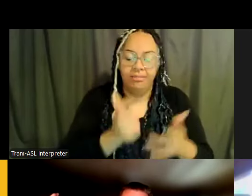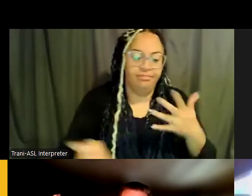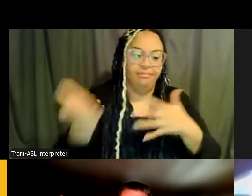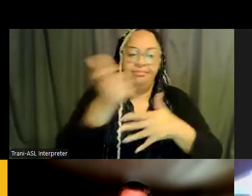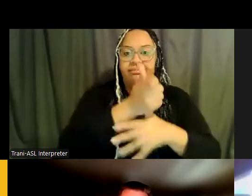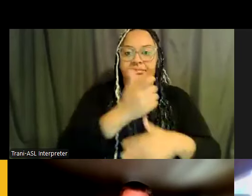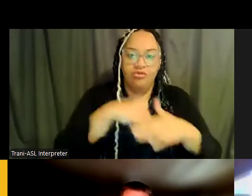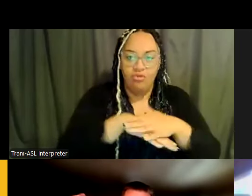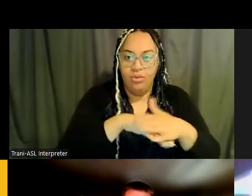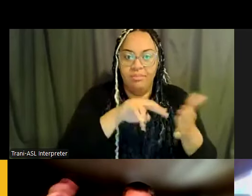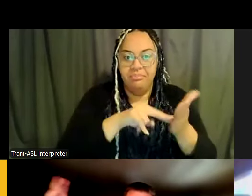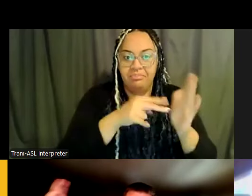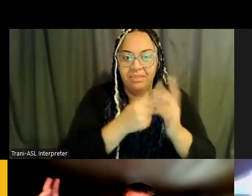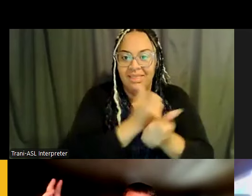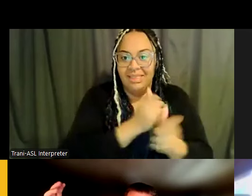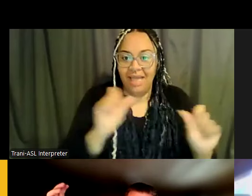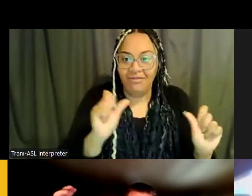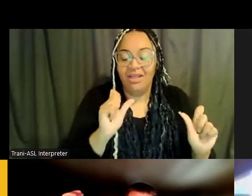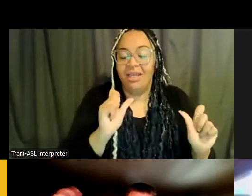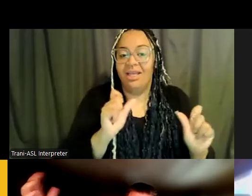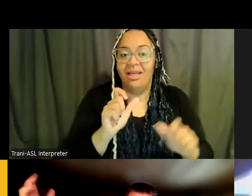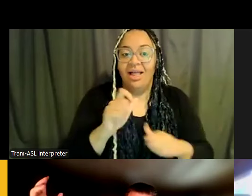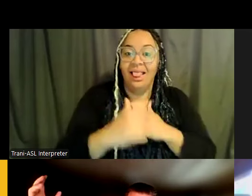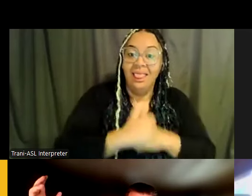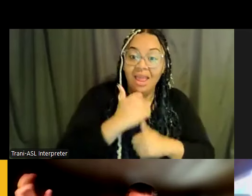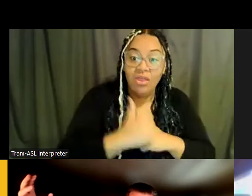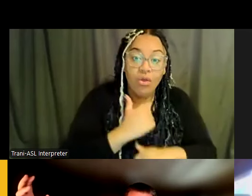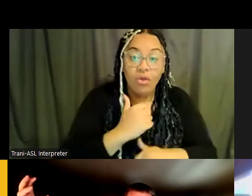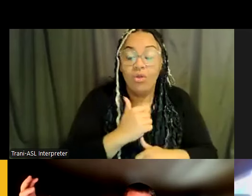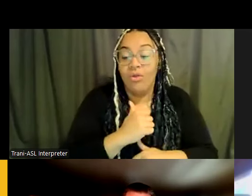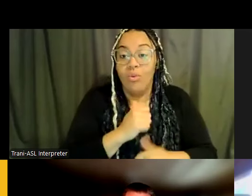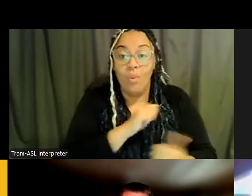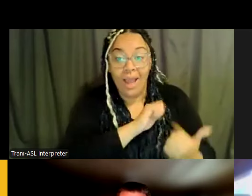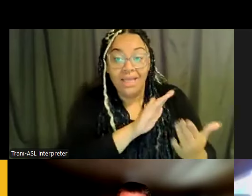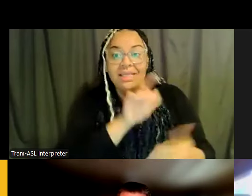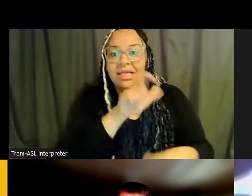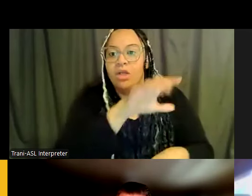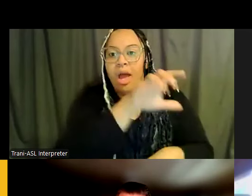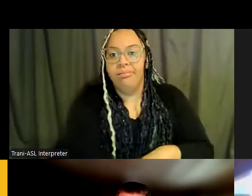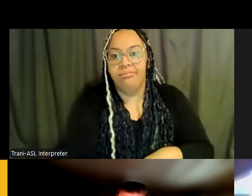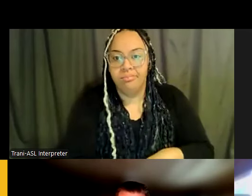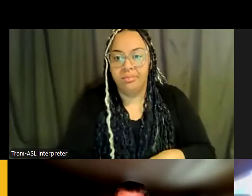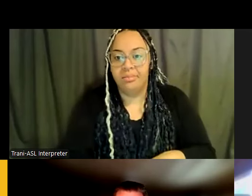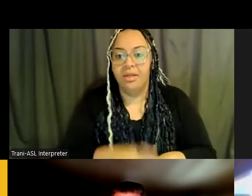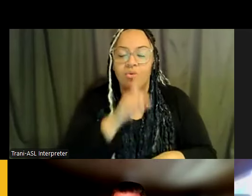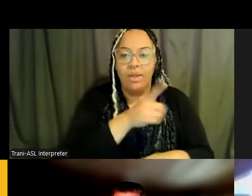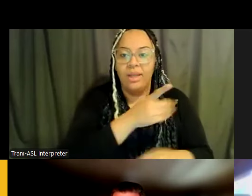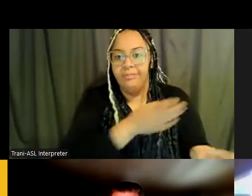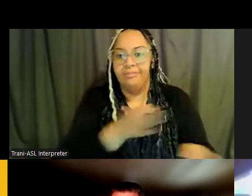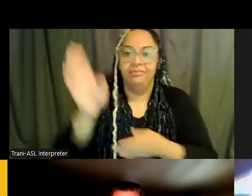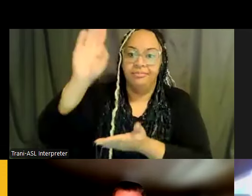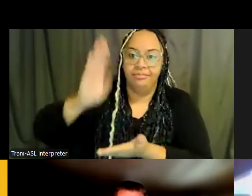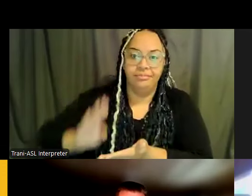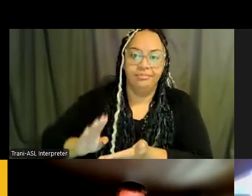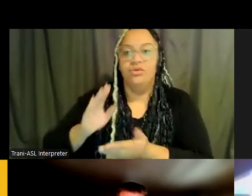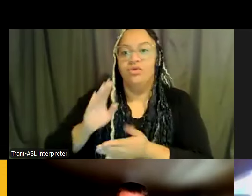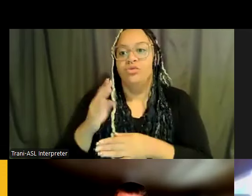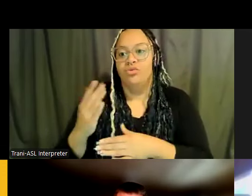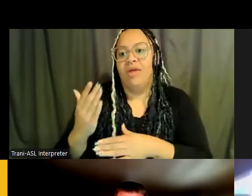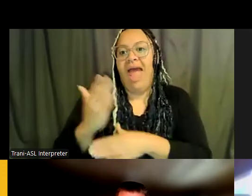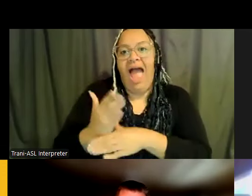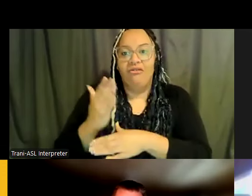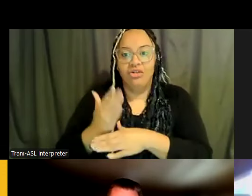lethal means out of the ivory tower that it was built in and really bring it down to the average person. And if